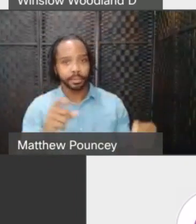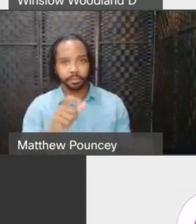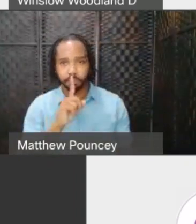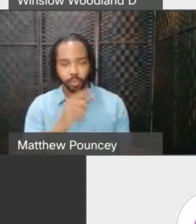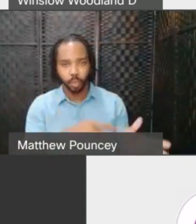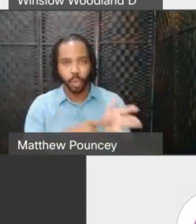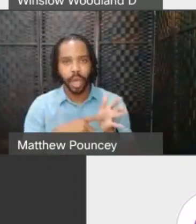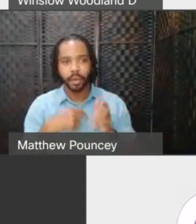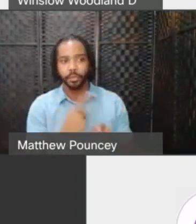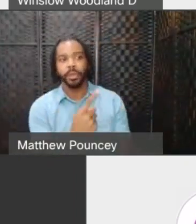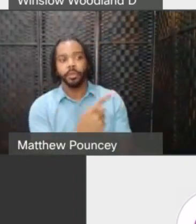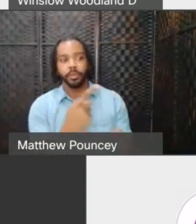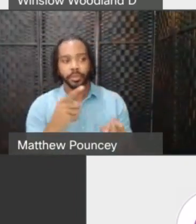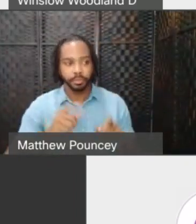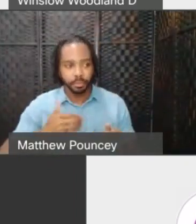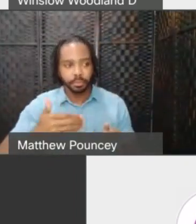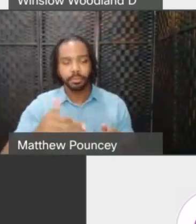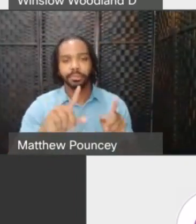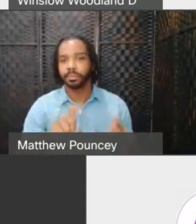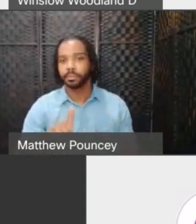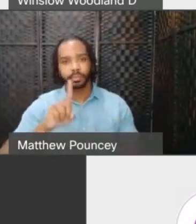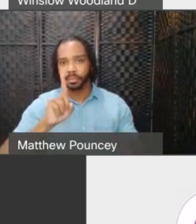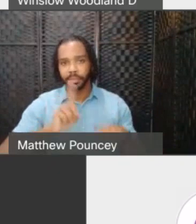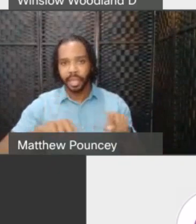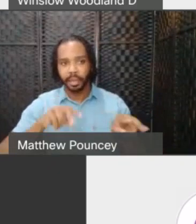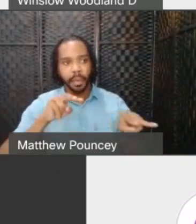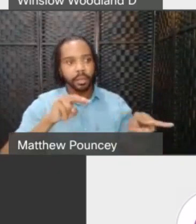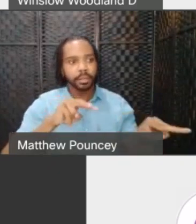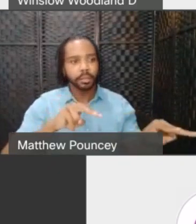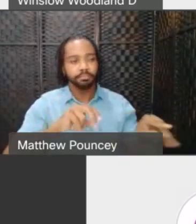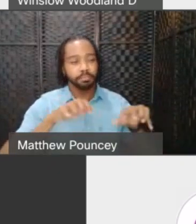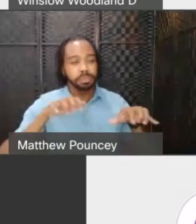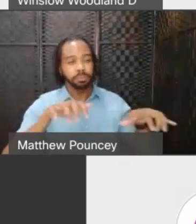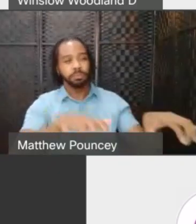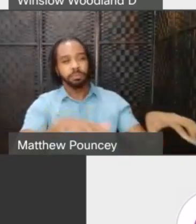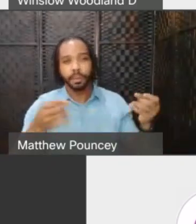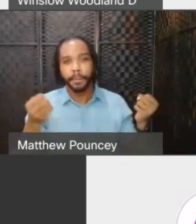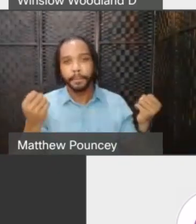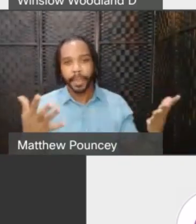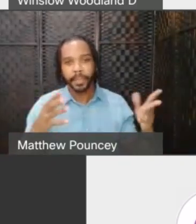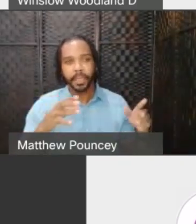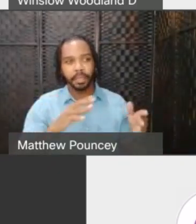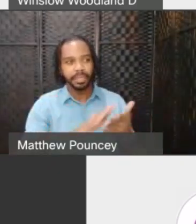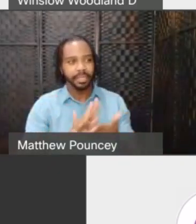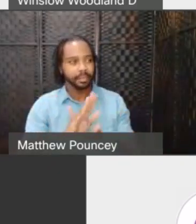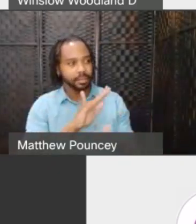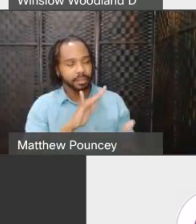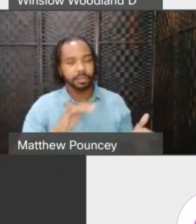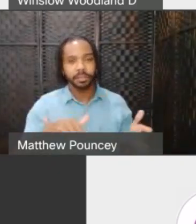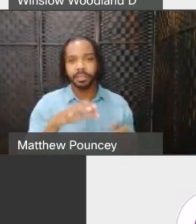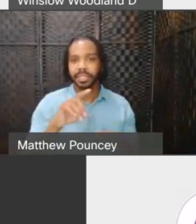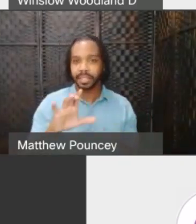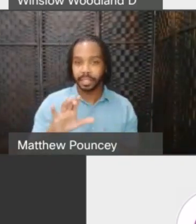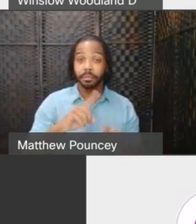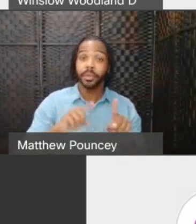regular testing. We would not be able to monitor the hundreds of facilities within the District of Columbia, but you,